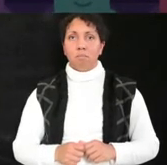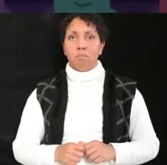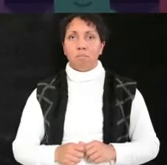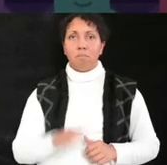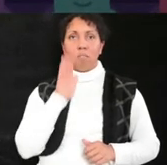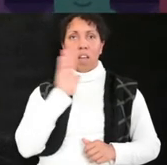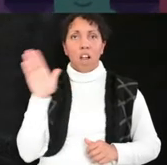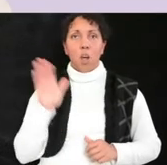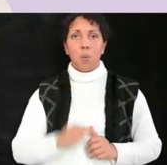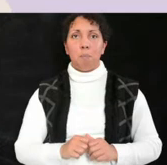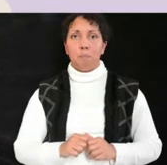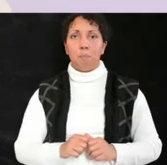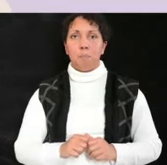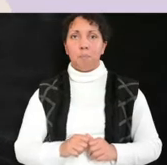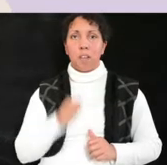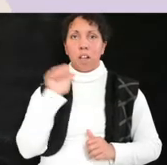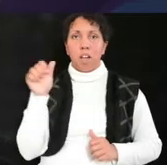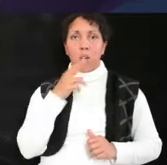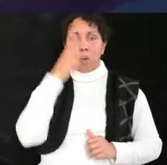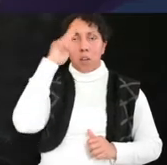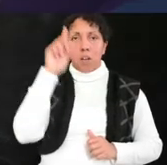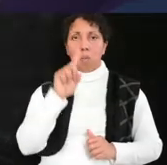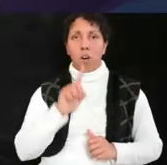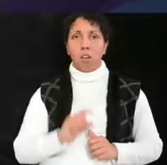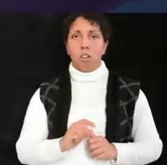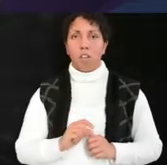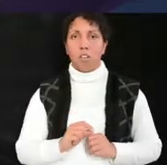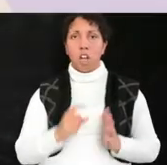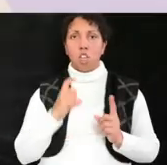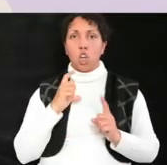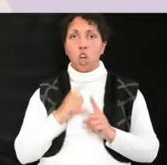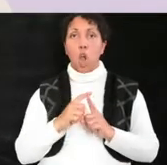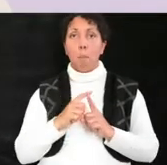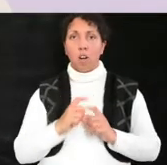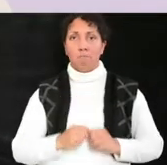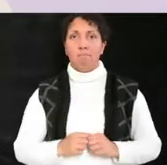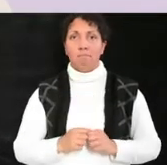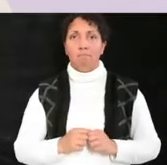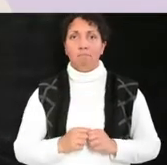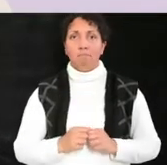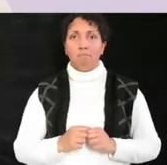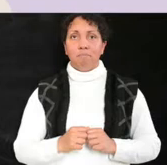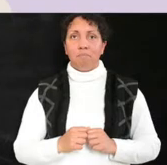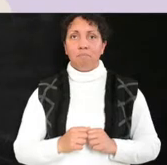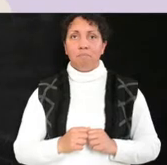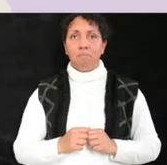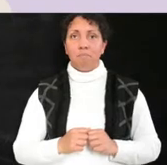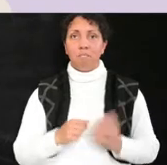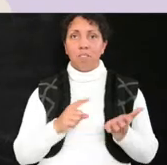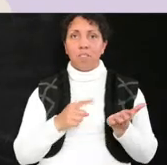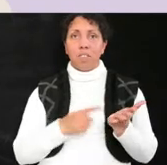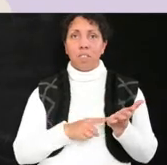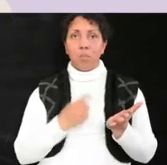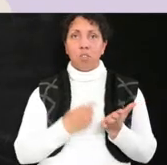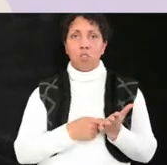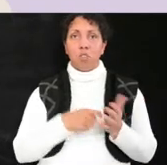Hello, lucky contestant. What is your name? Glob. Glob. What does the independent reviewing